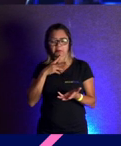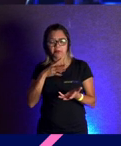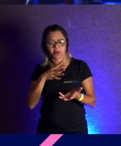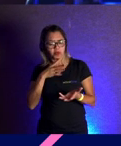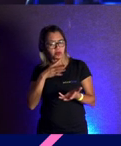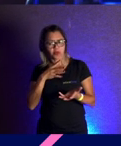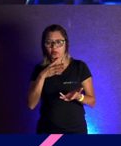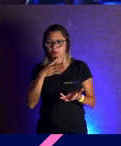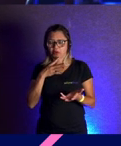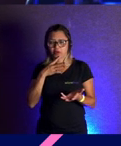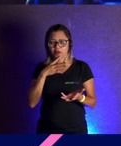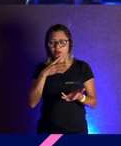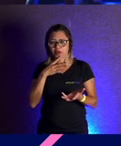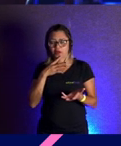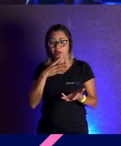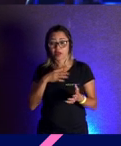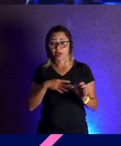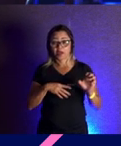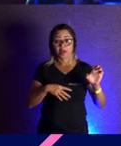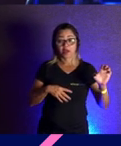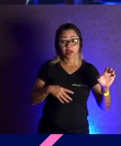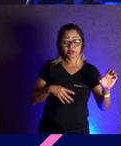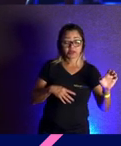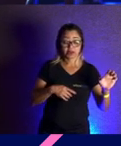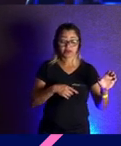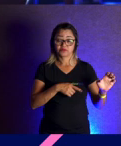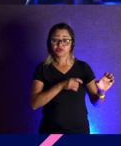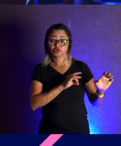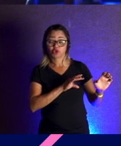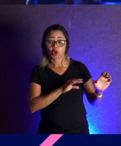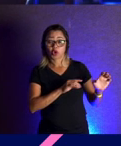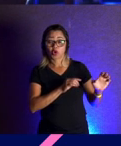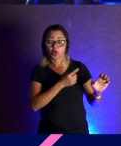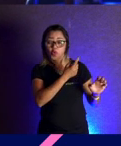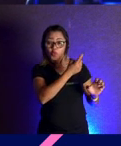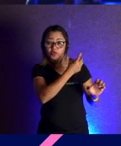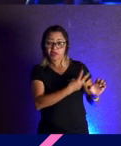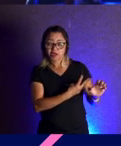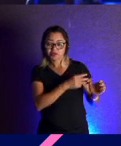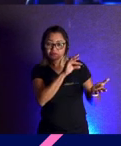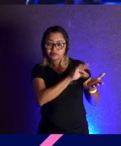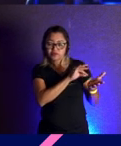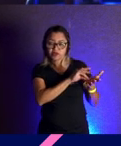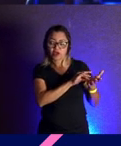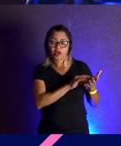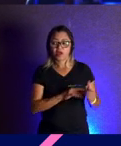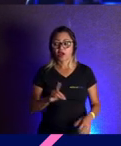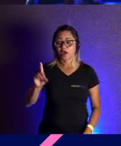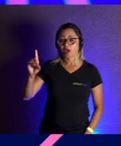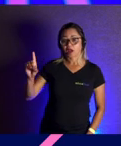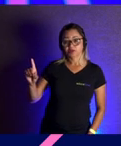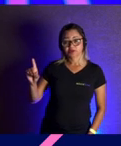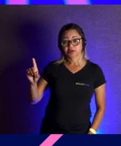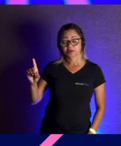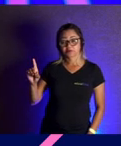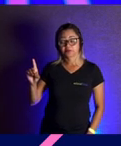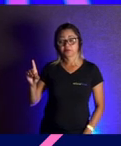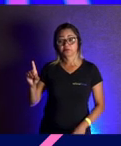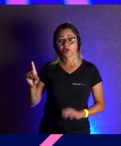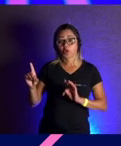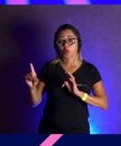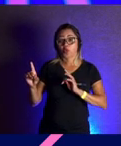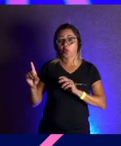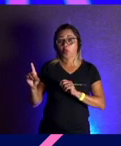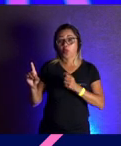left, where we only know a third of reality? Or is it like the right, where we know a third of reality?